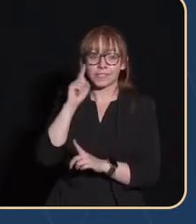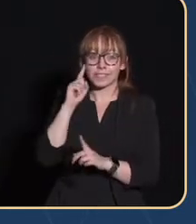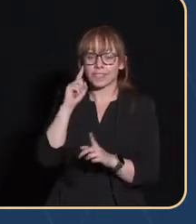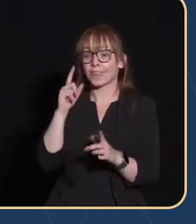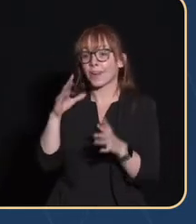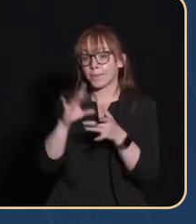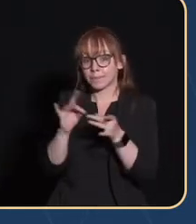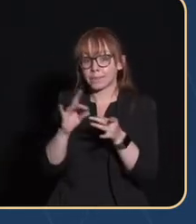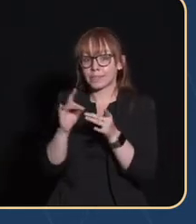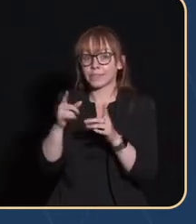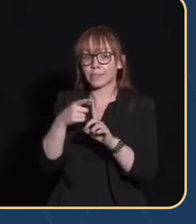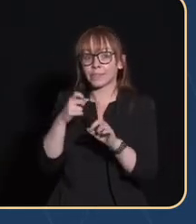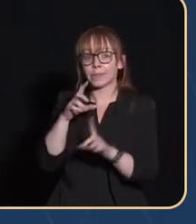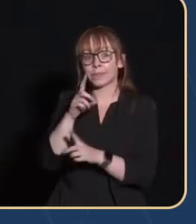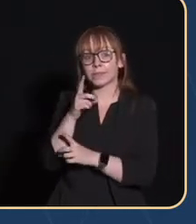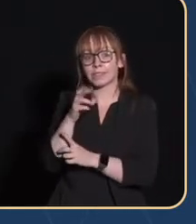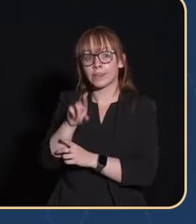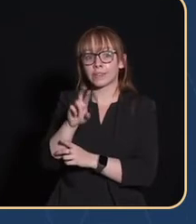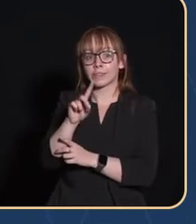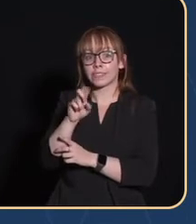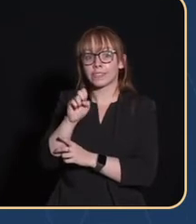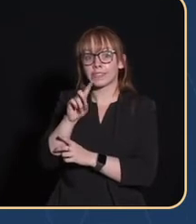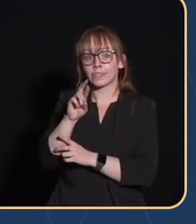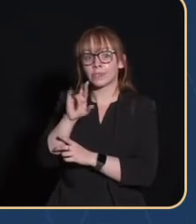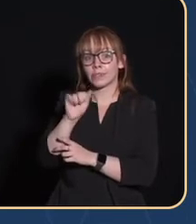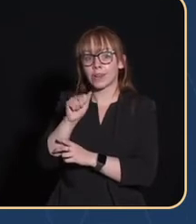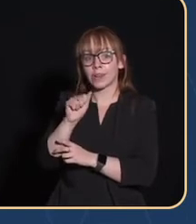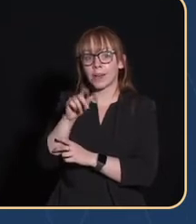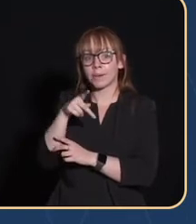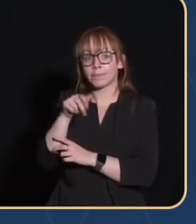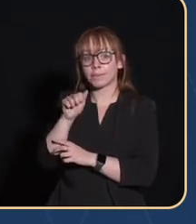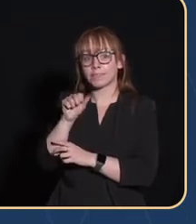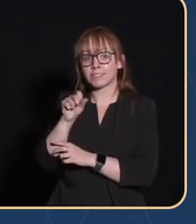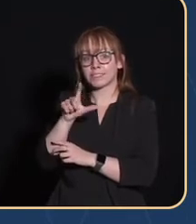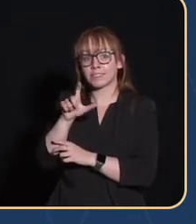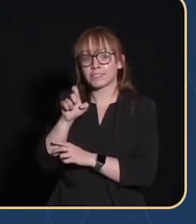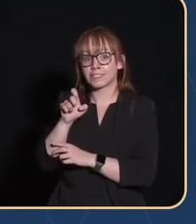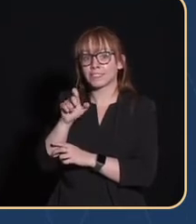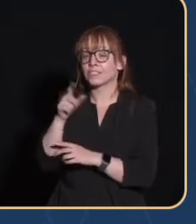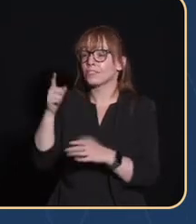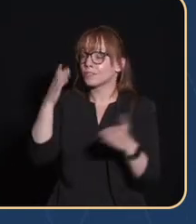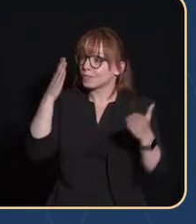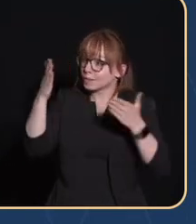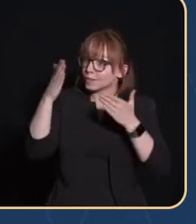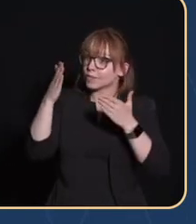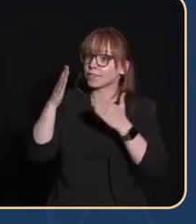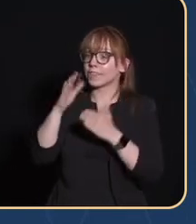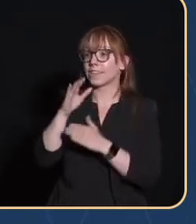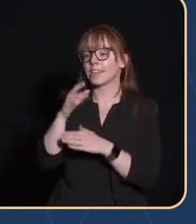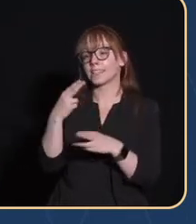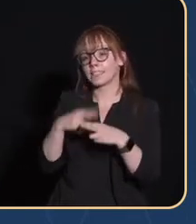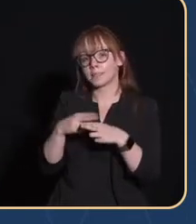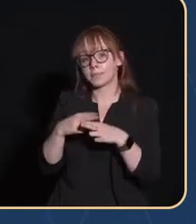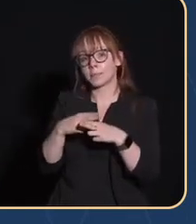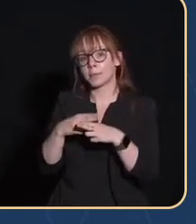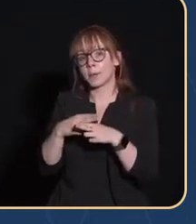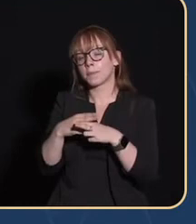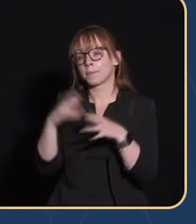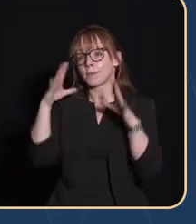College, Dr. Deidra Peaslee. She's been serving the college as interim president since July